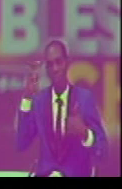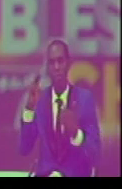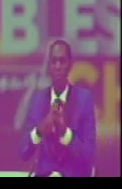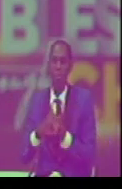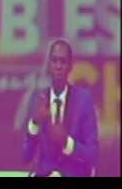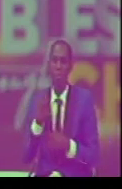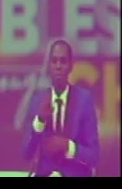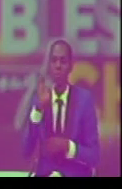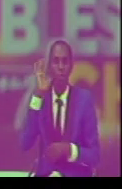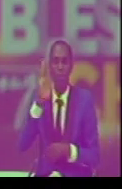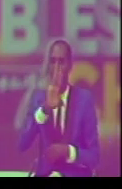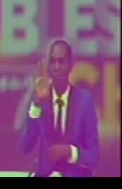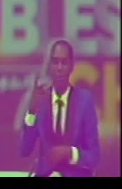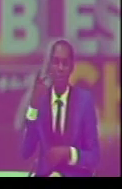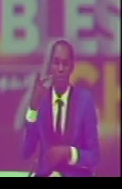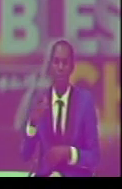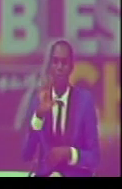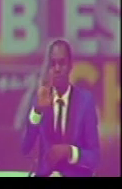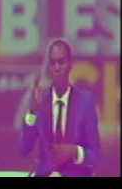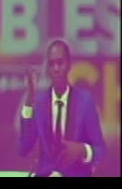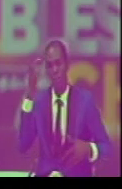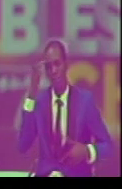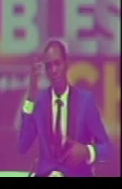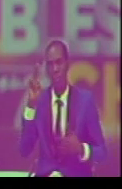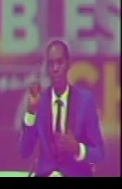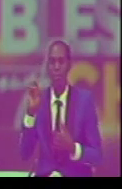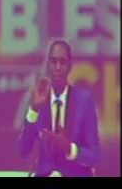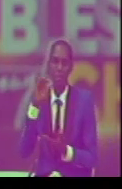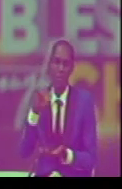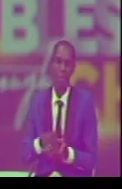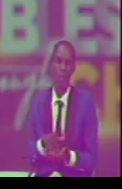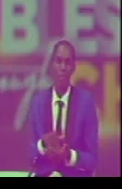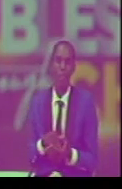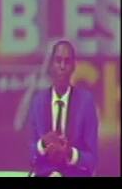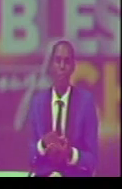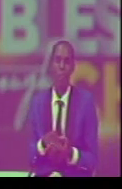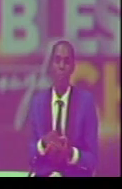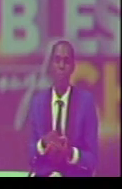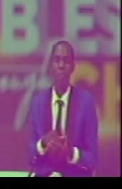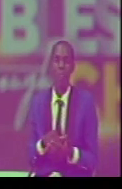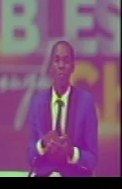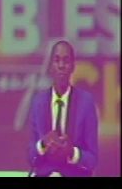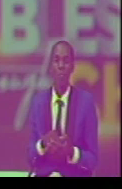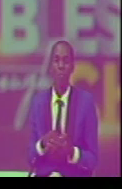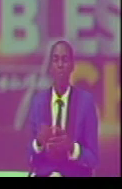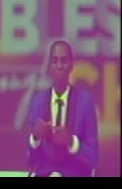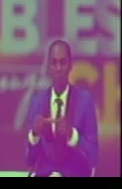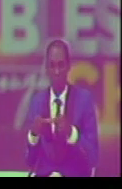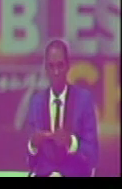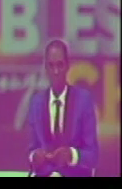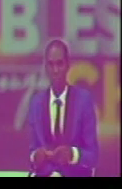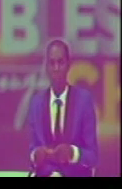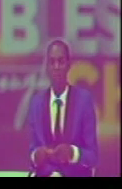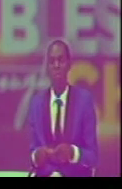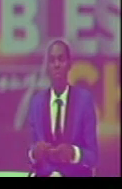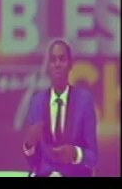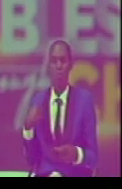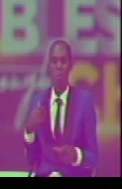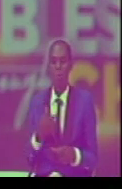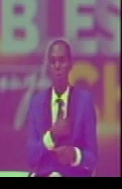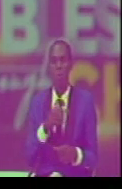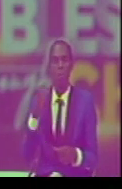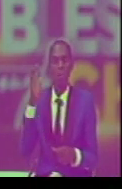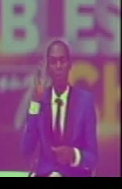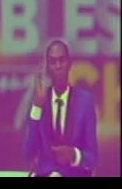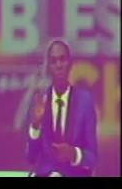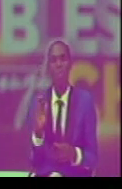them again. For those who are going, remain. We soon start